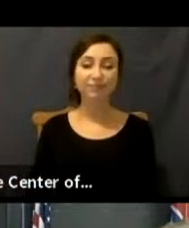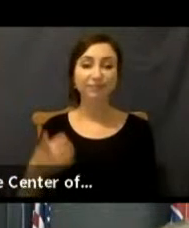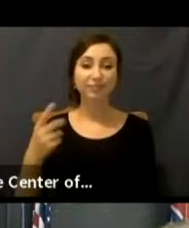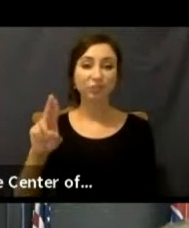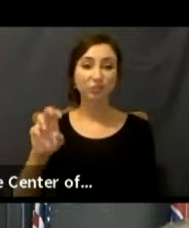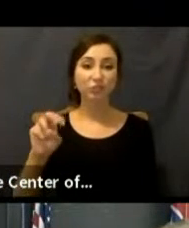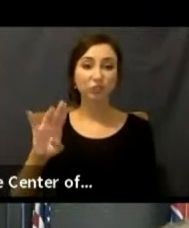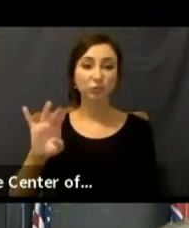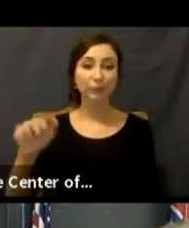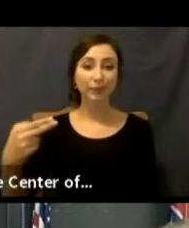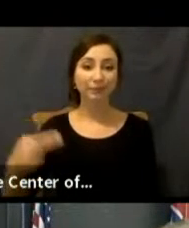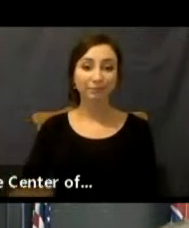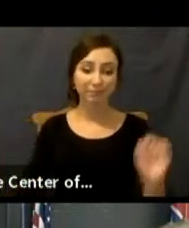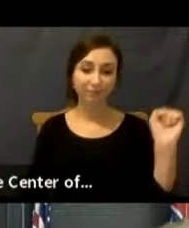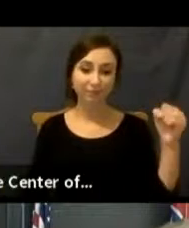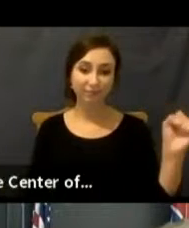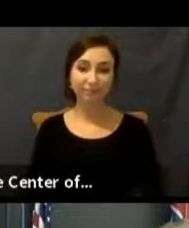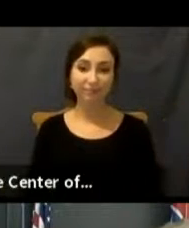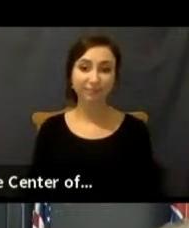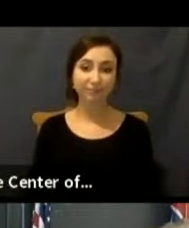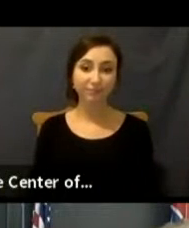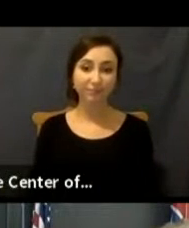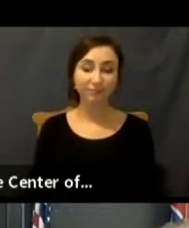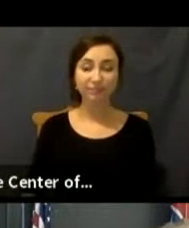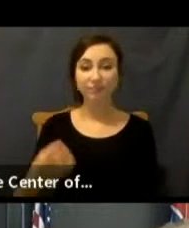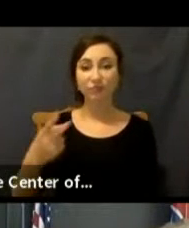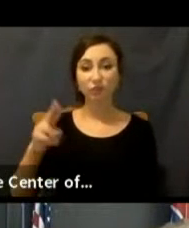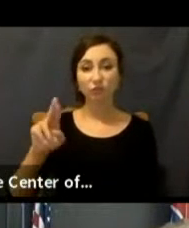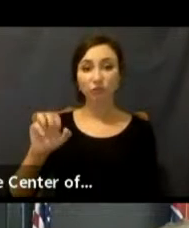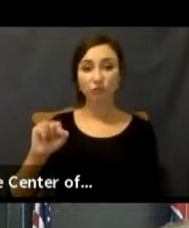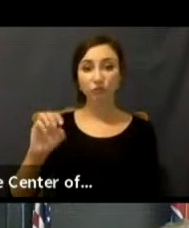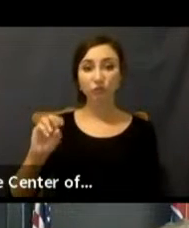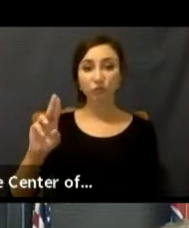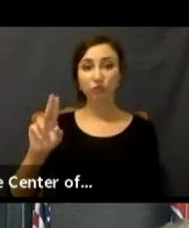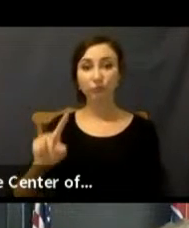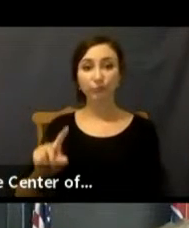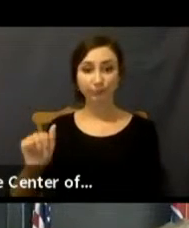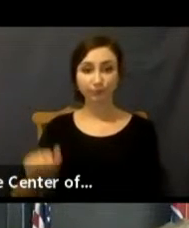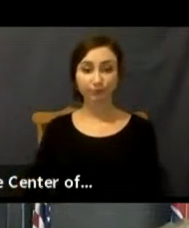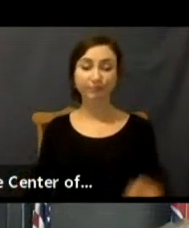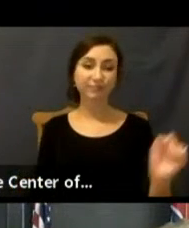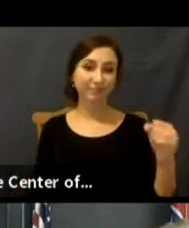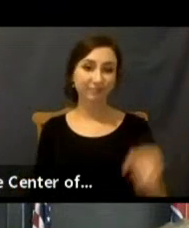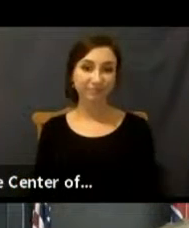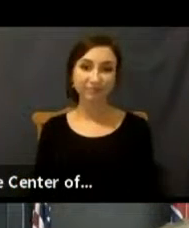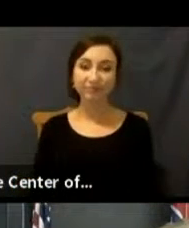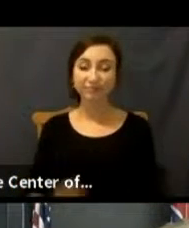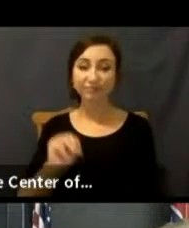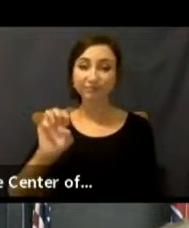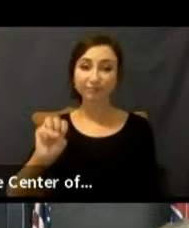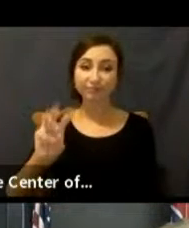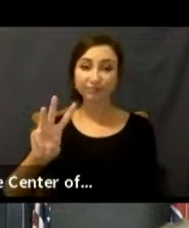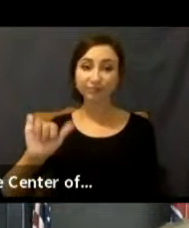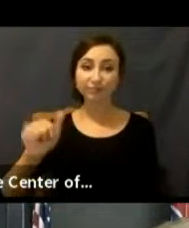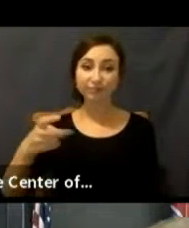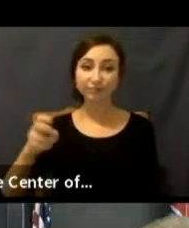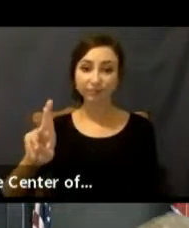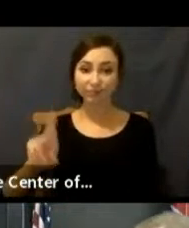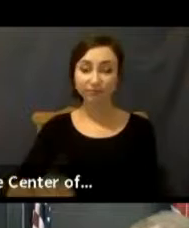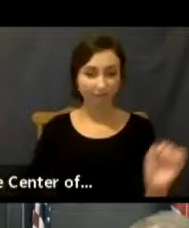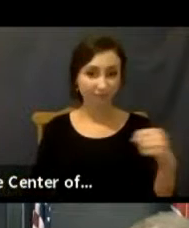Shamia, Yes. Dr. Souza, Yes. Ms. Wagner,